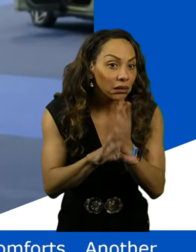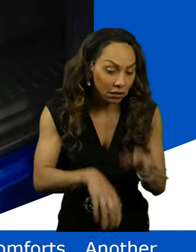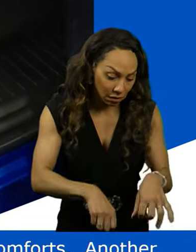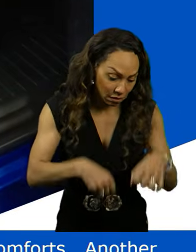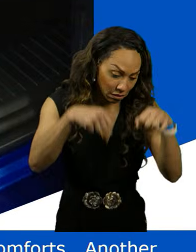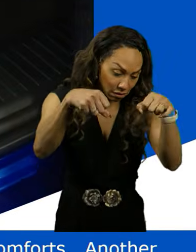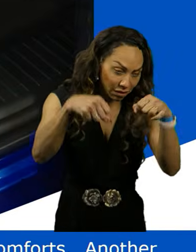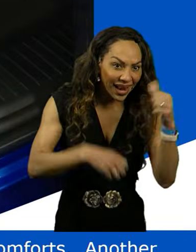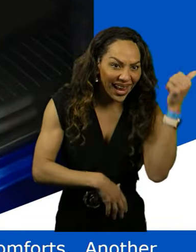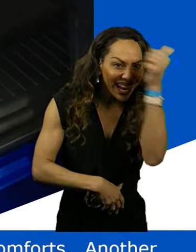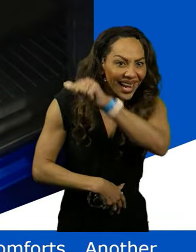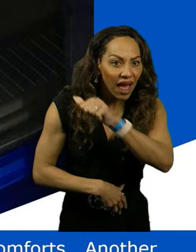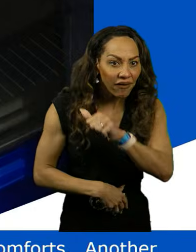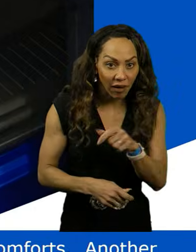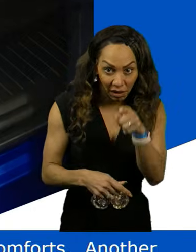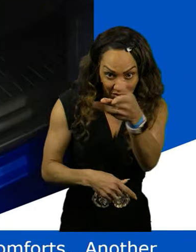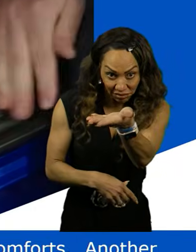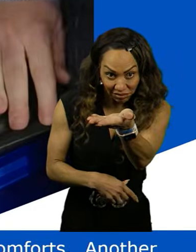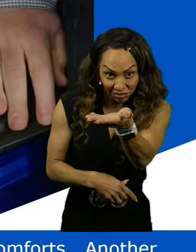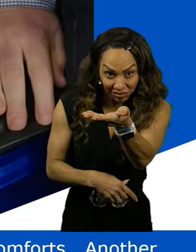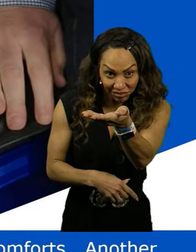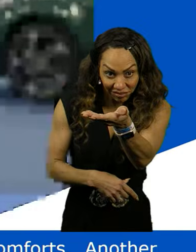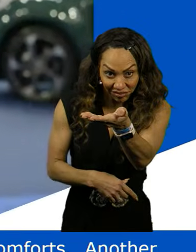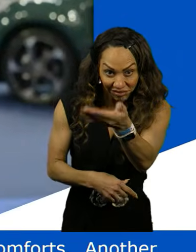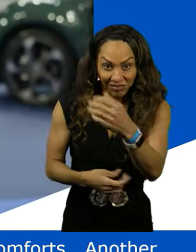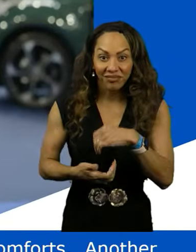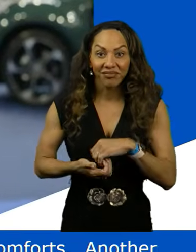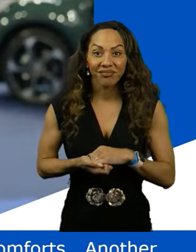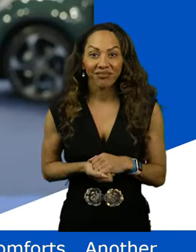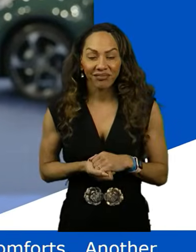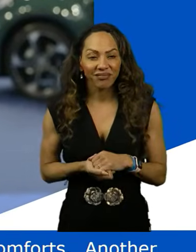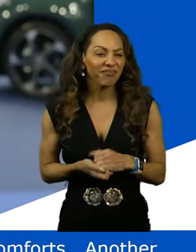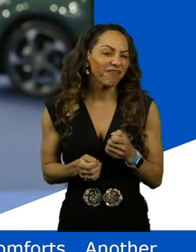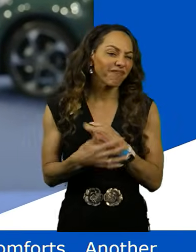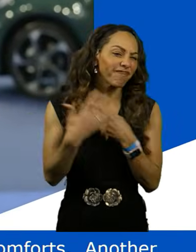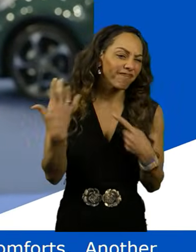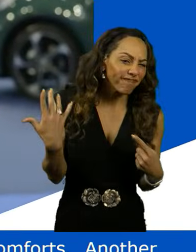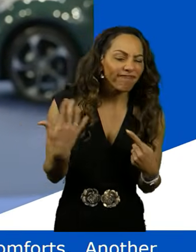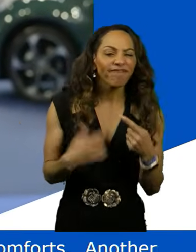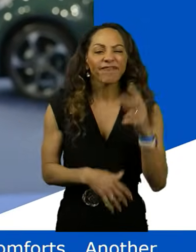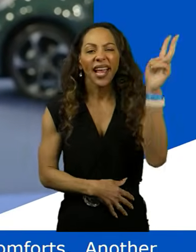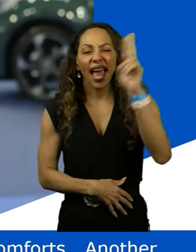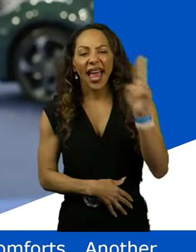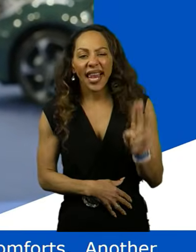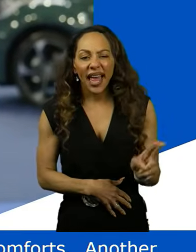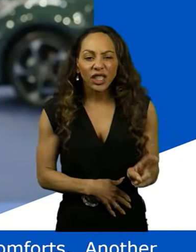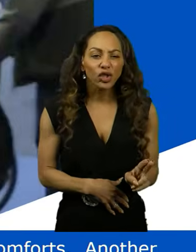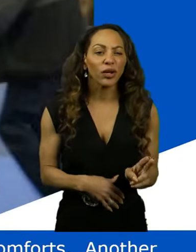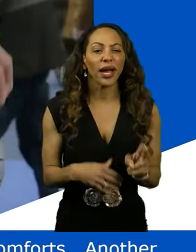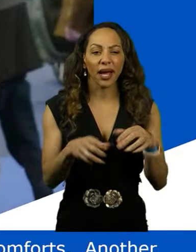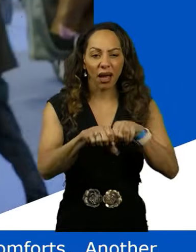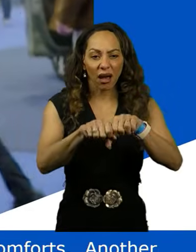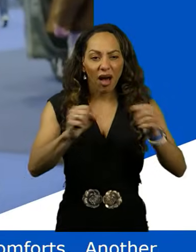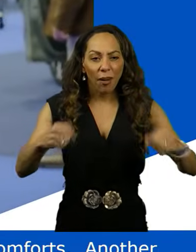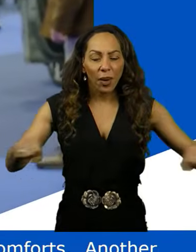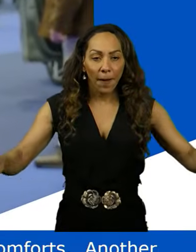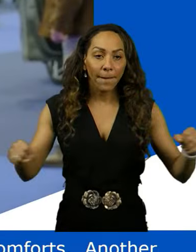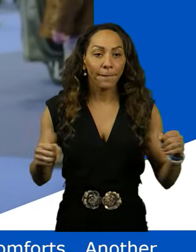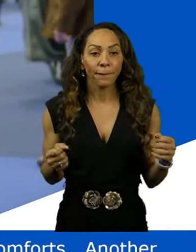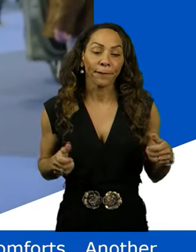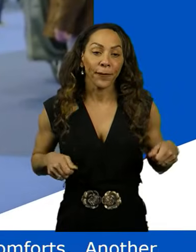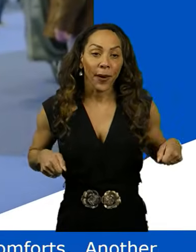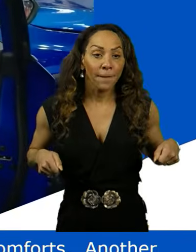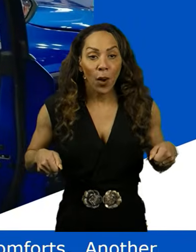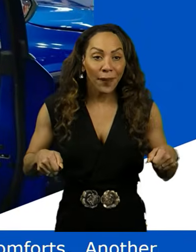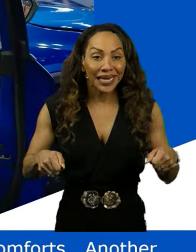clever compartments, here in the boot or in the cabin, for storing things like electric charging cables, mobility equipment, or even everyday